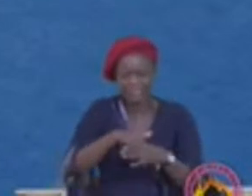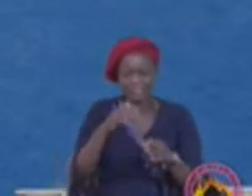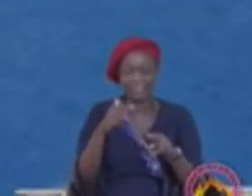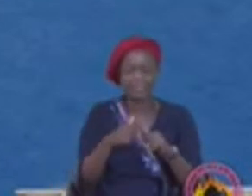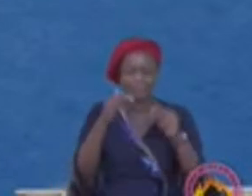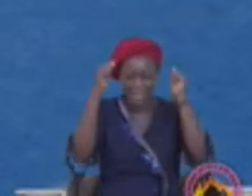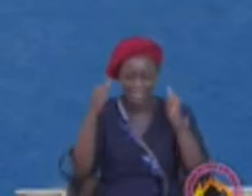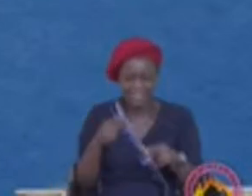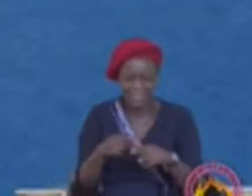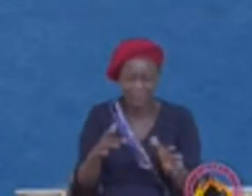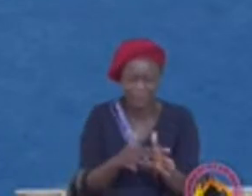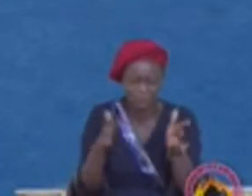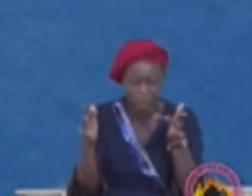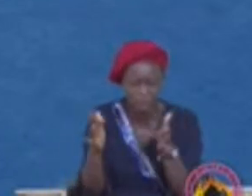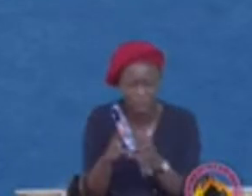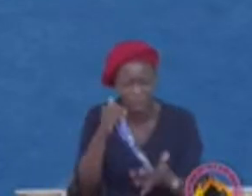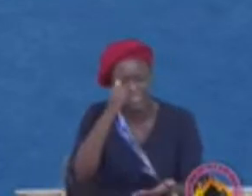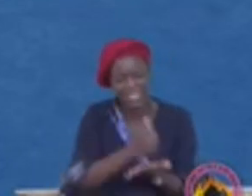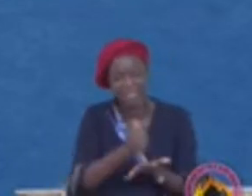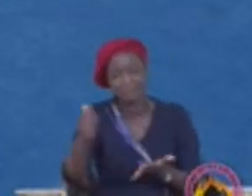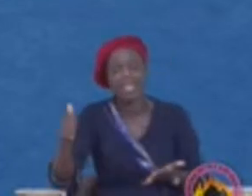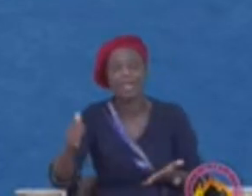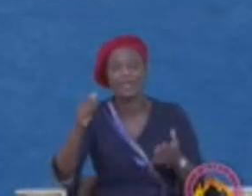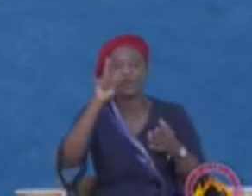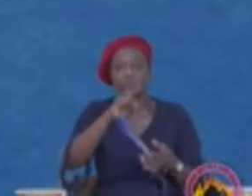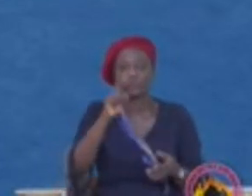Jesus. Thou power of the wasters.